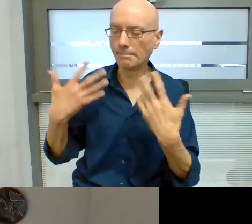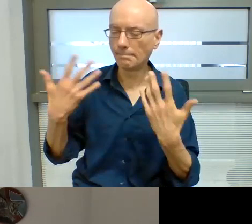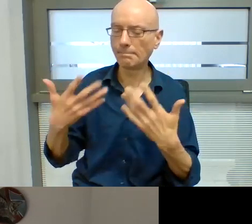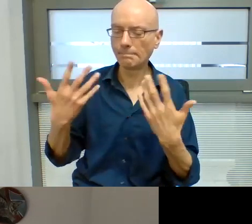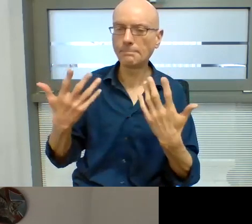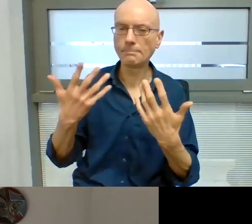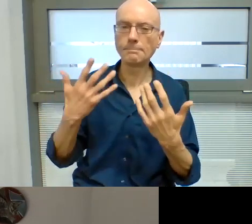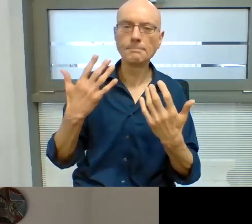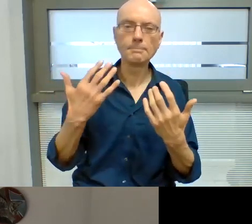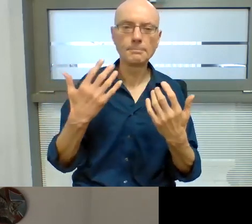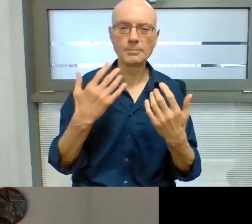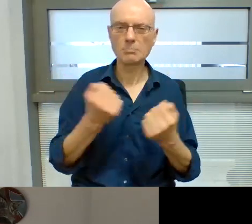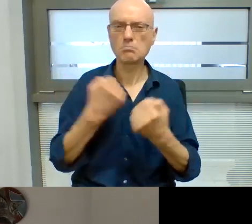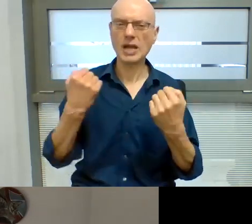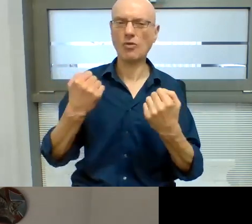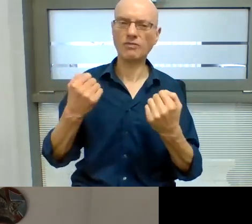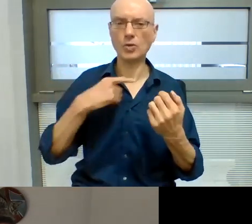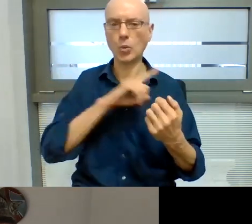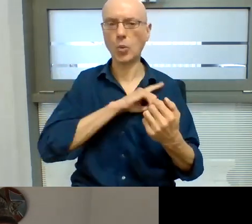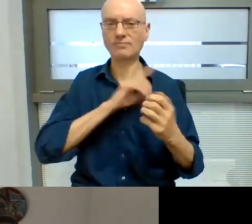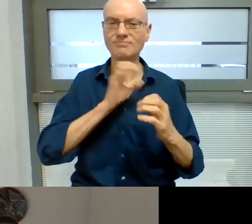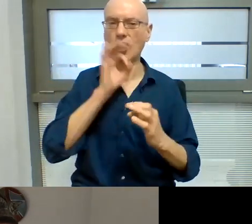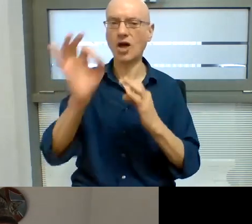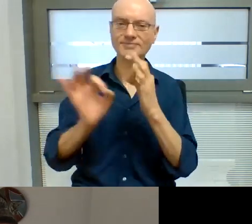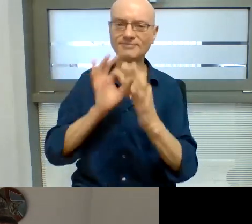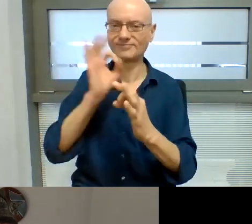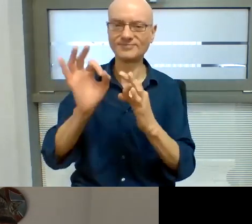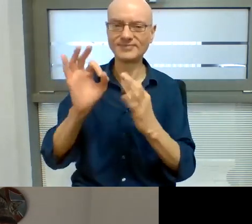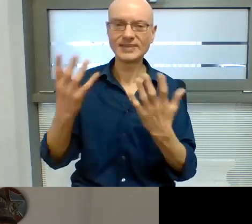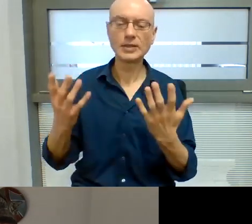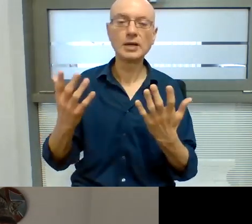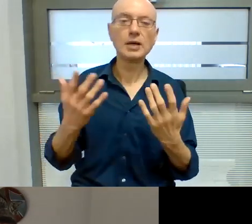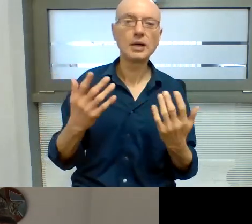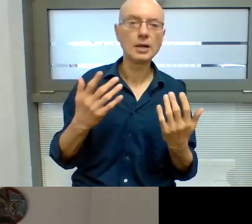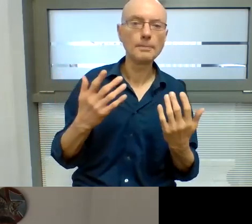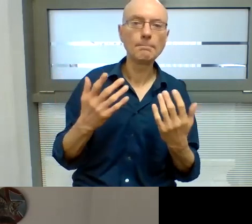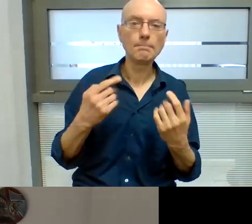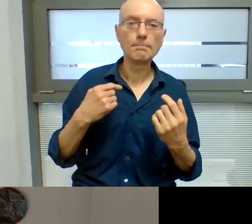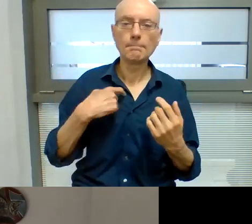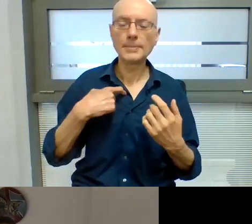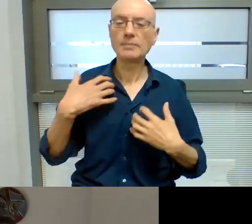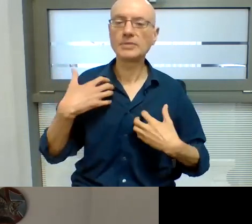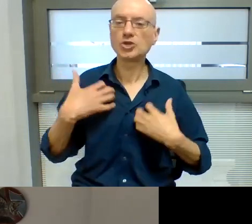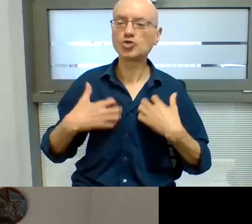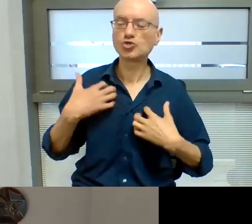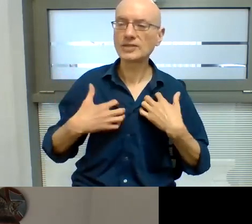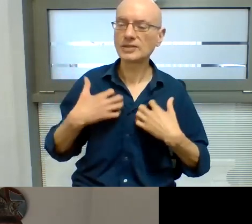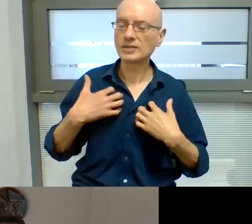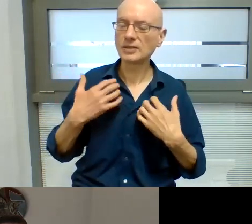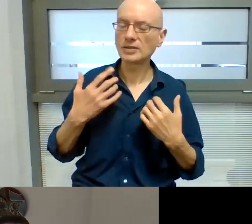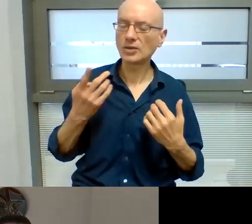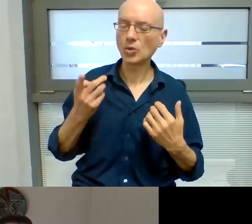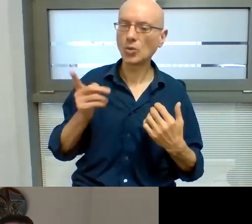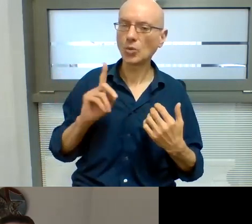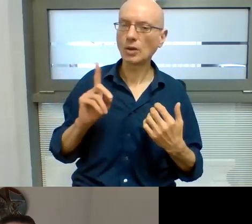probably abusing my position here, because I'm asking another question, if I may. I'm interested in the